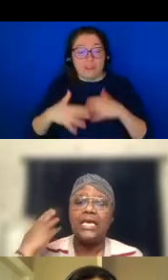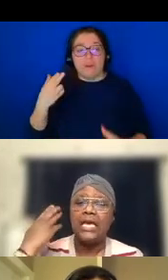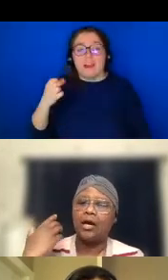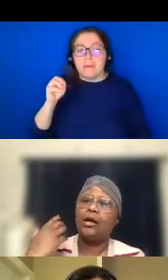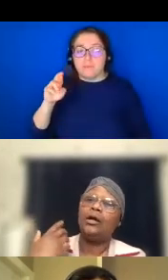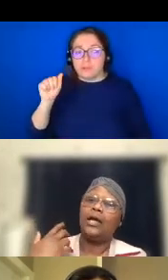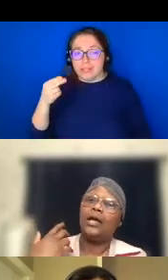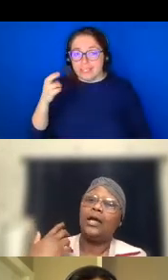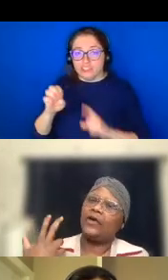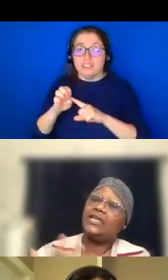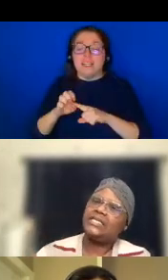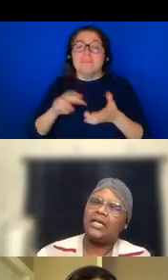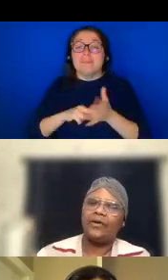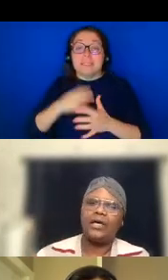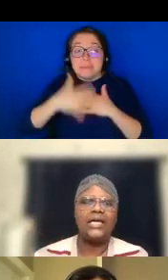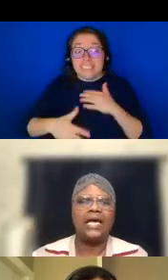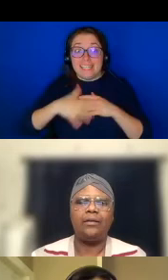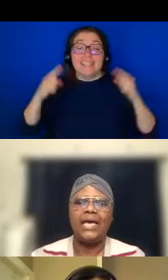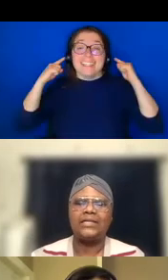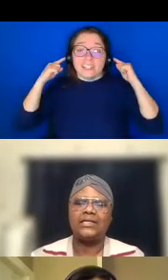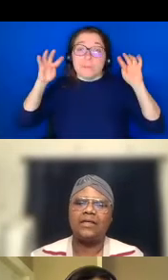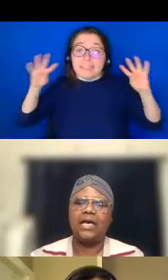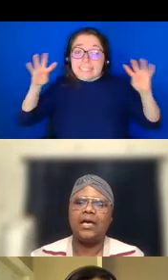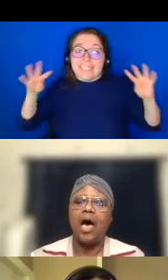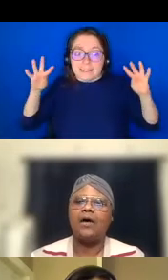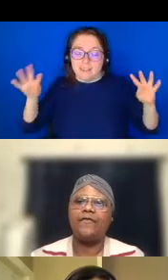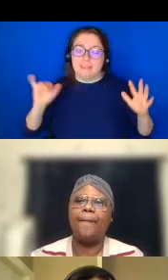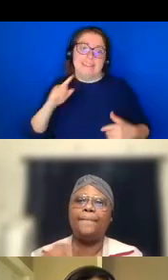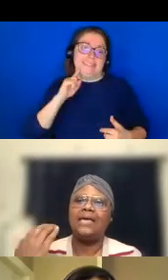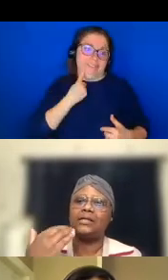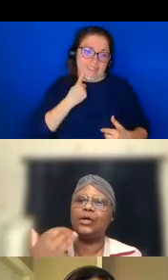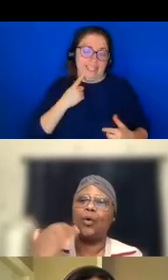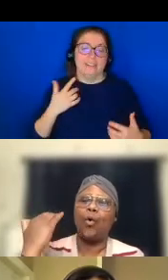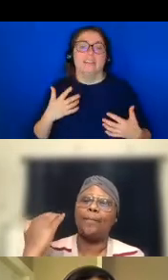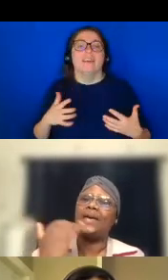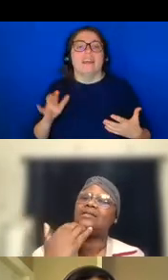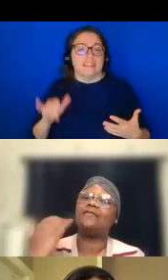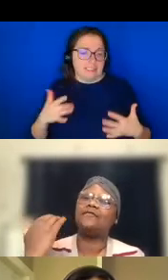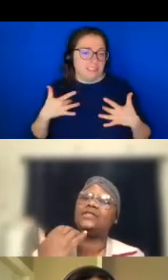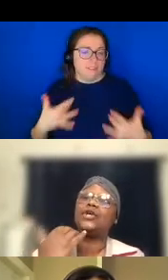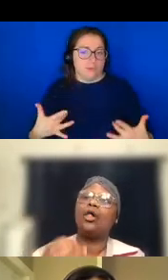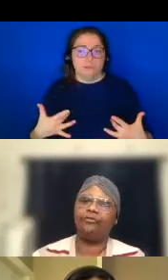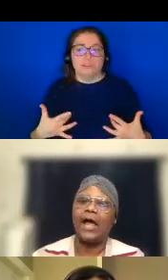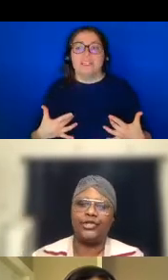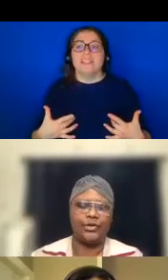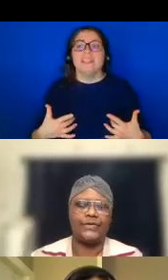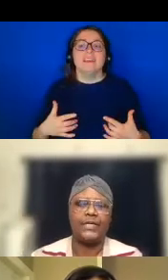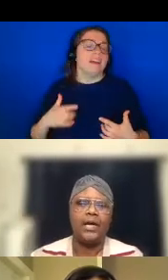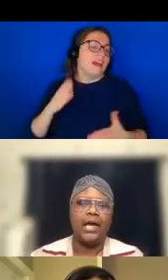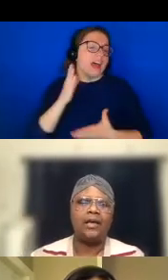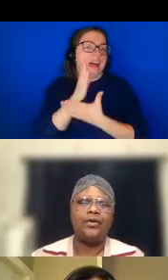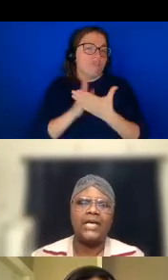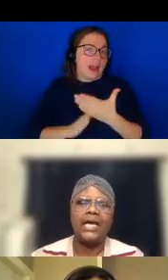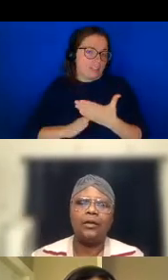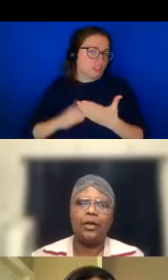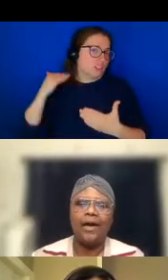the ear is very significant, and it makes us think of basilar or base of the skull fractures. And